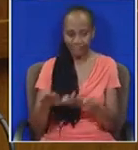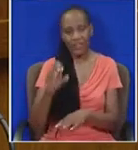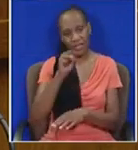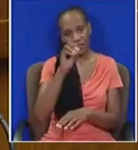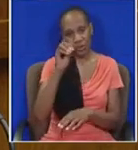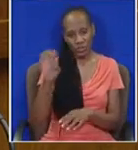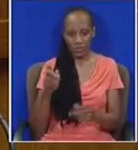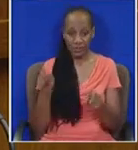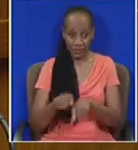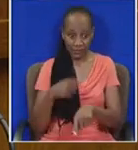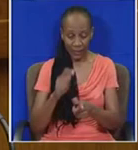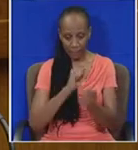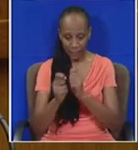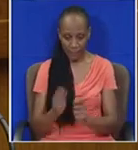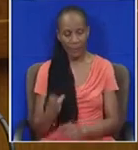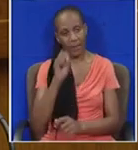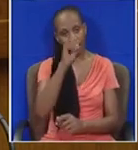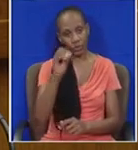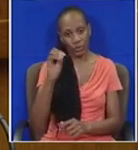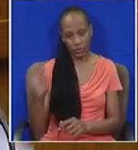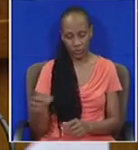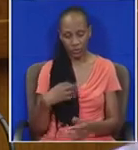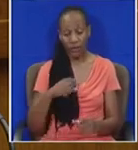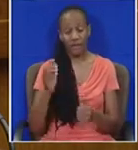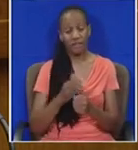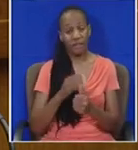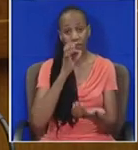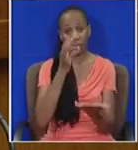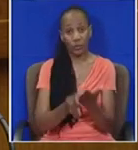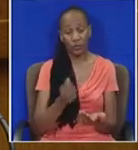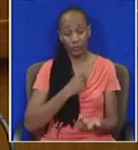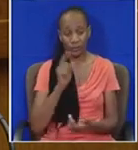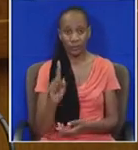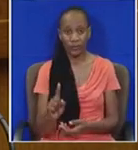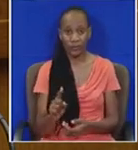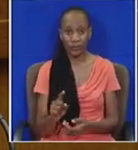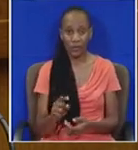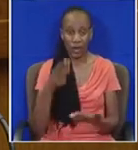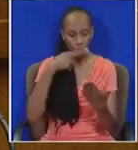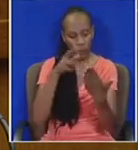SOEs. One first proposal is the audit of all SOEs